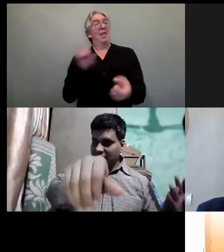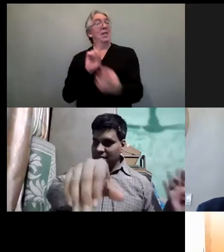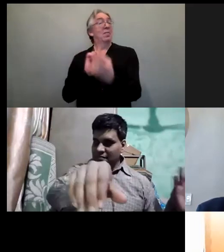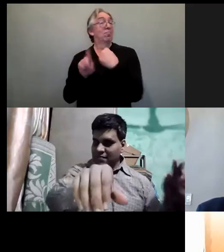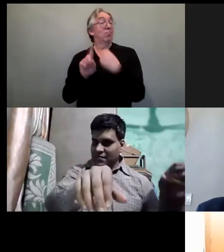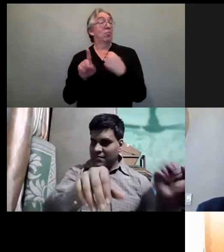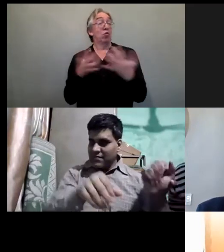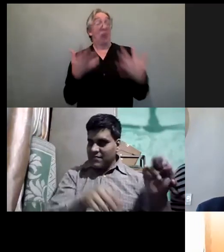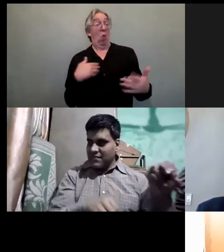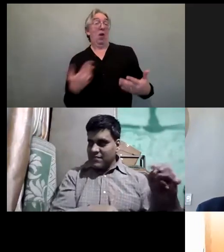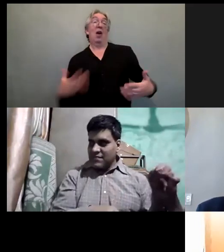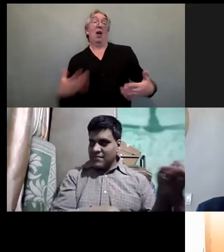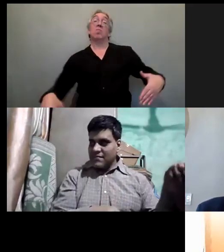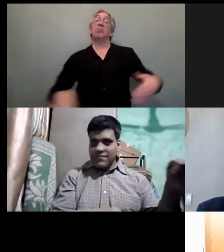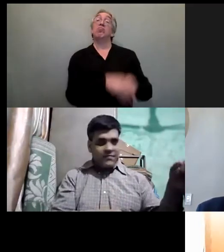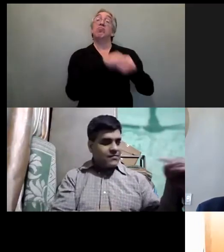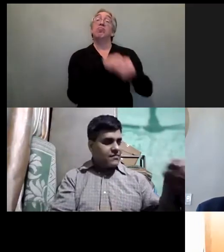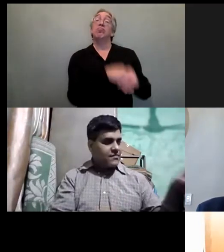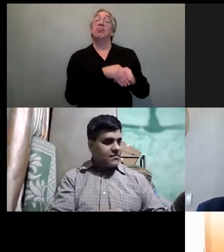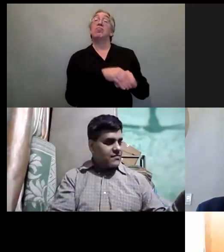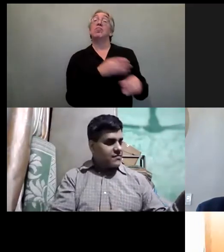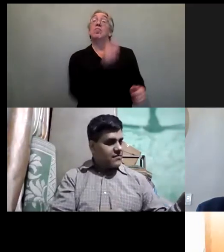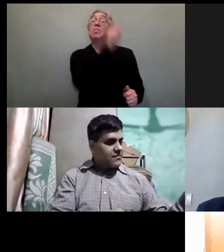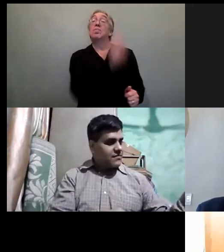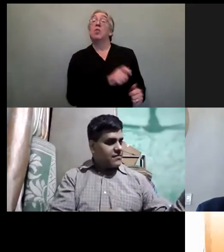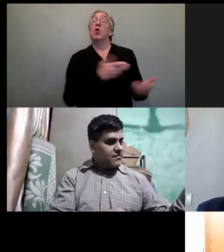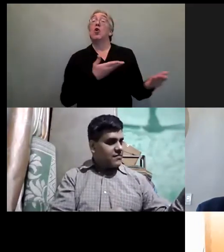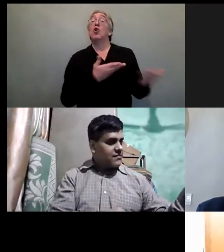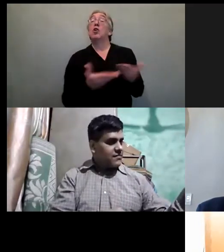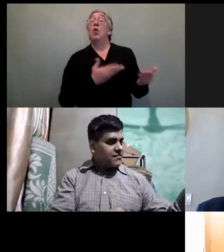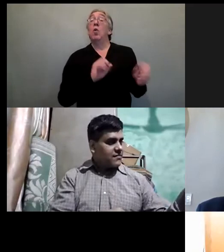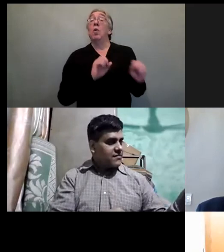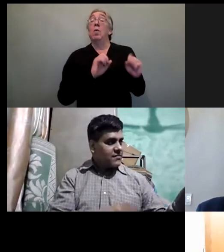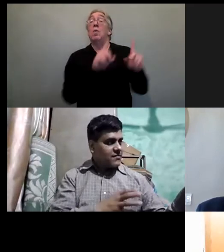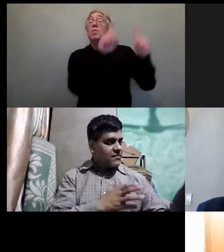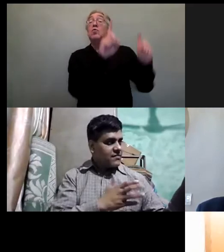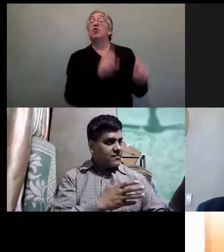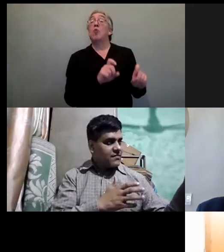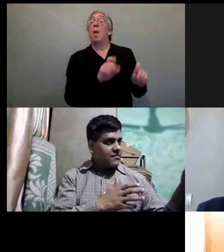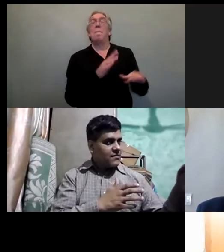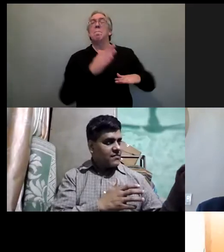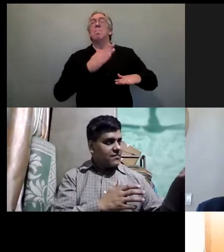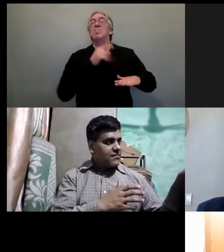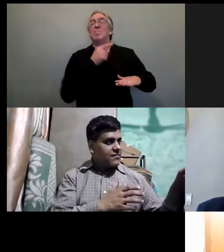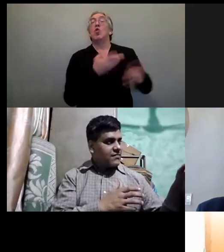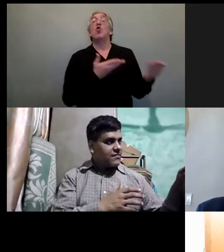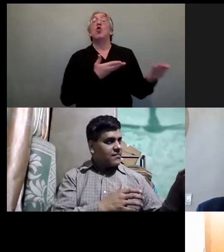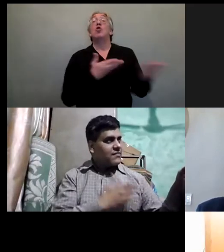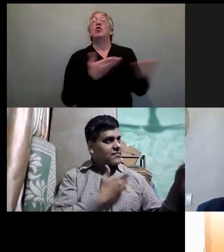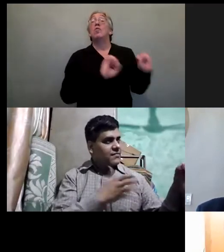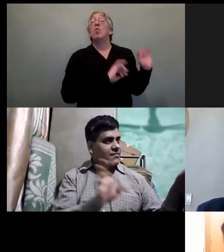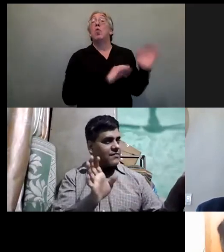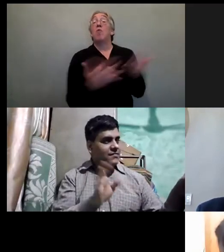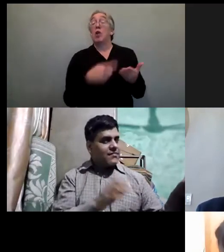provider to build and develop a survey platform that will be as fully inclusive and accessible